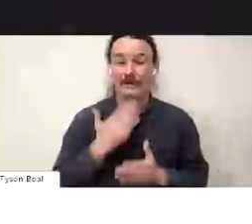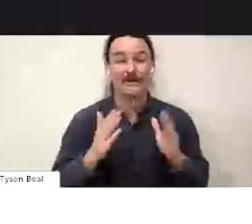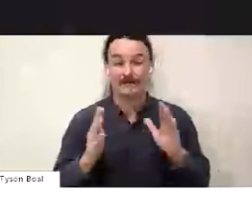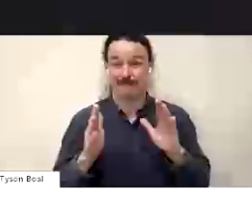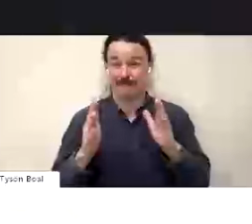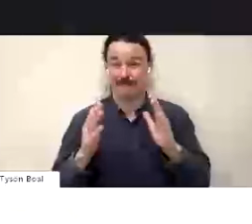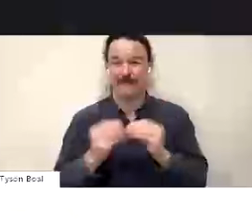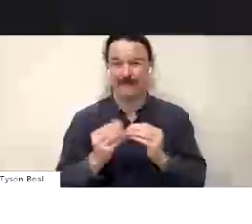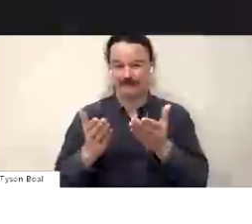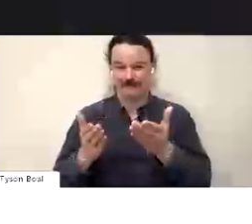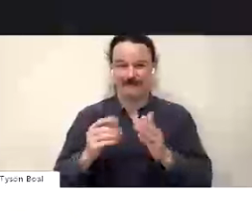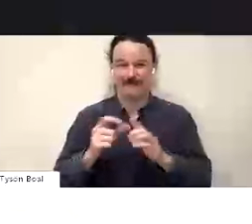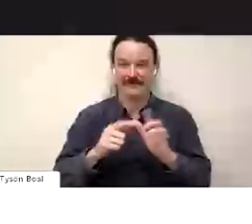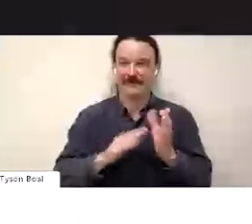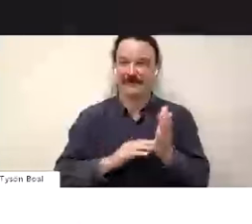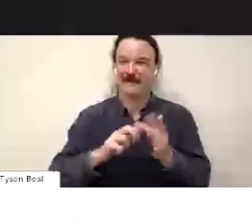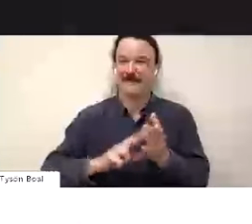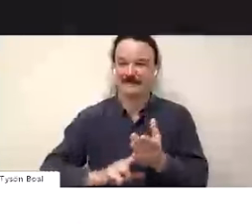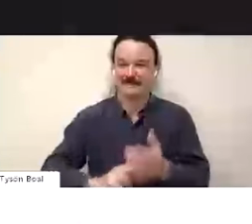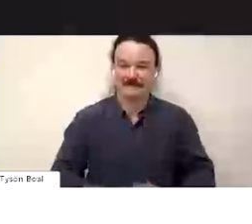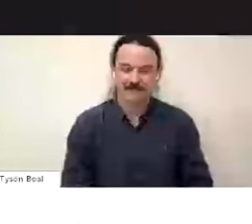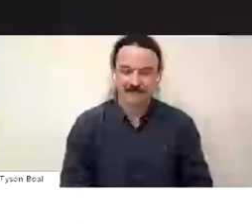Damian Griffiths.